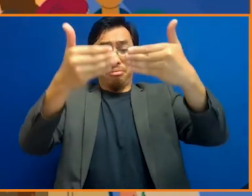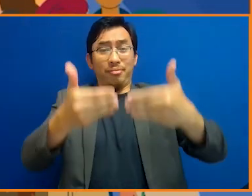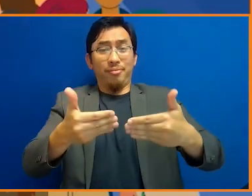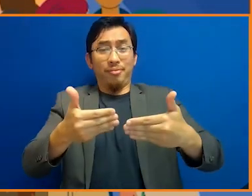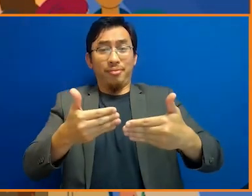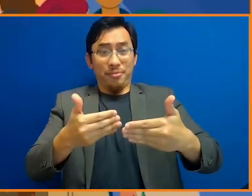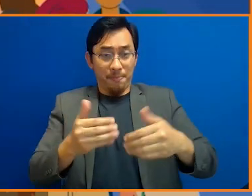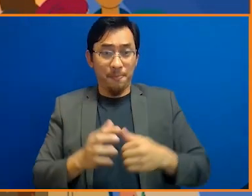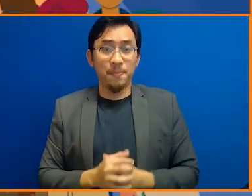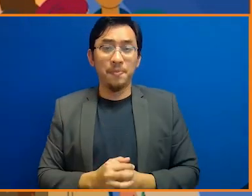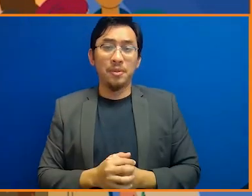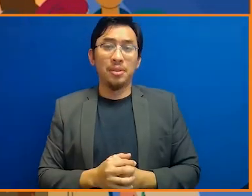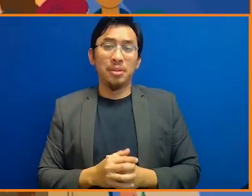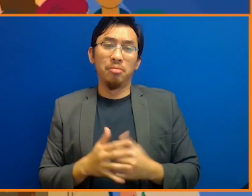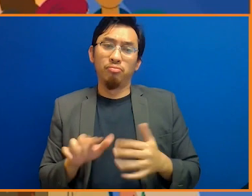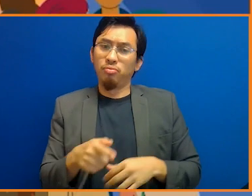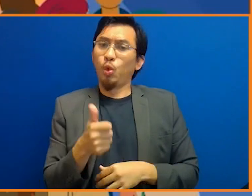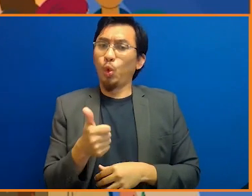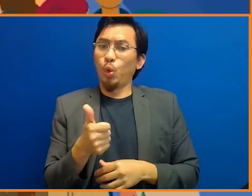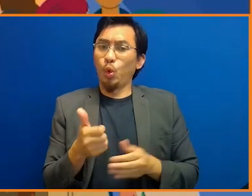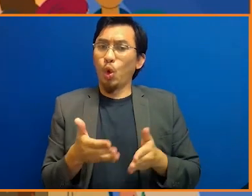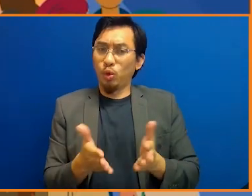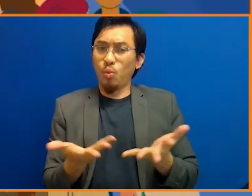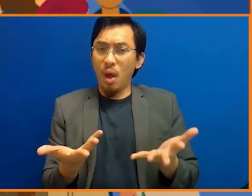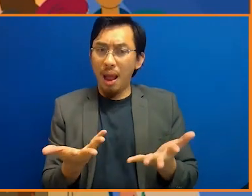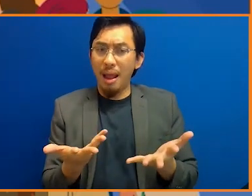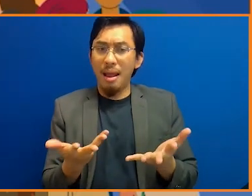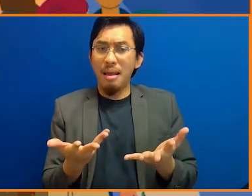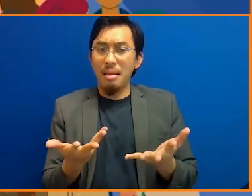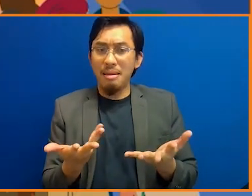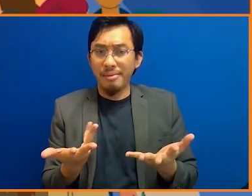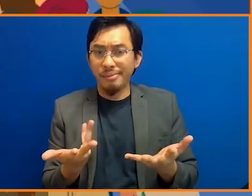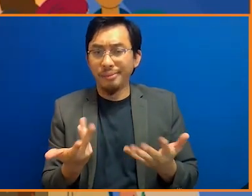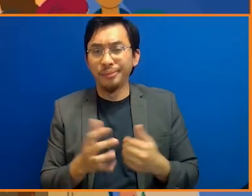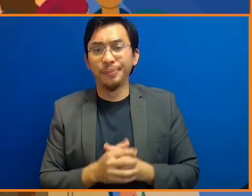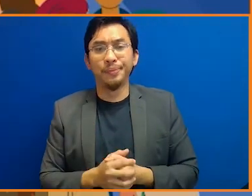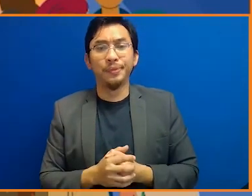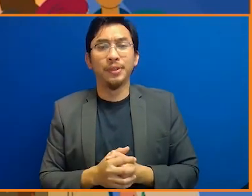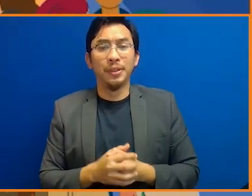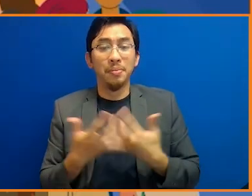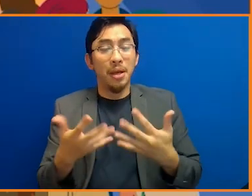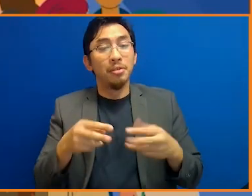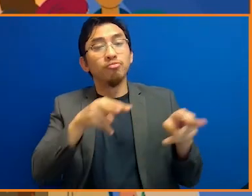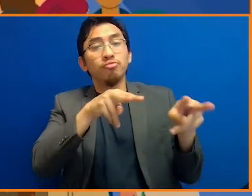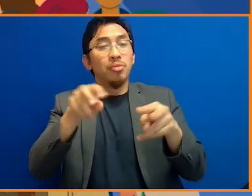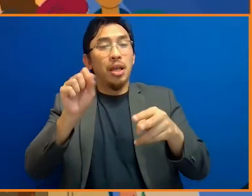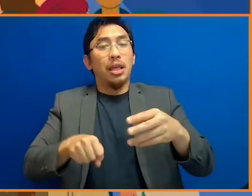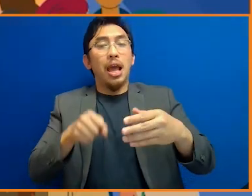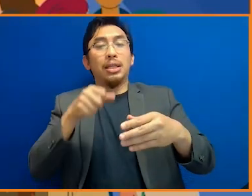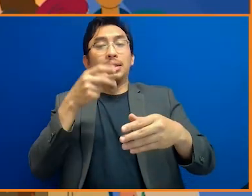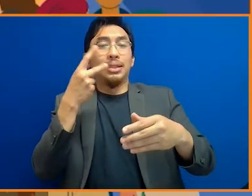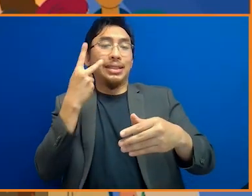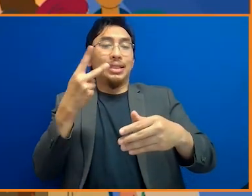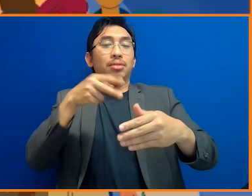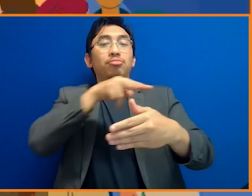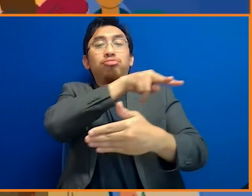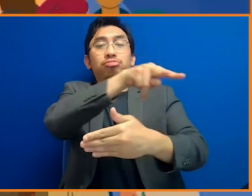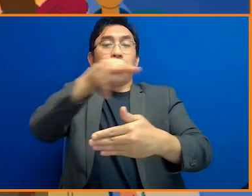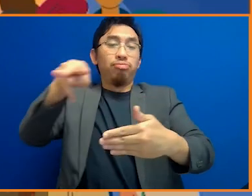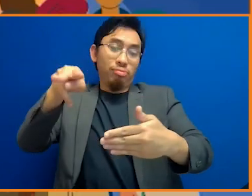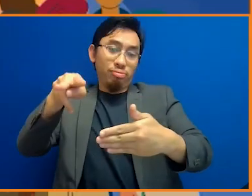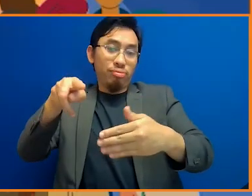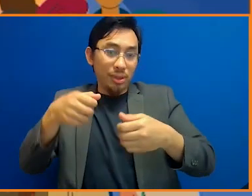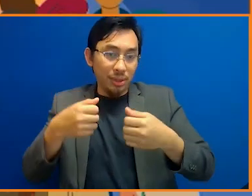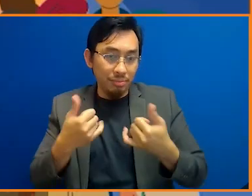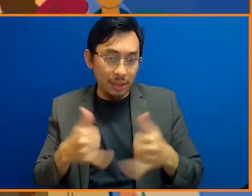you. And so that is kind of a good way, so that the scenery also good, and we can